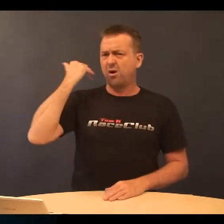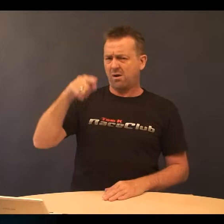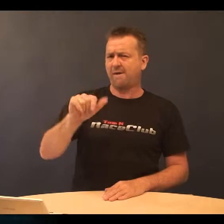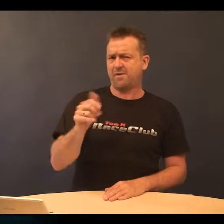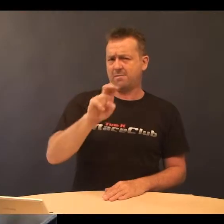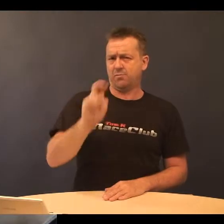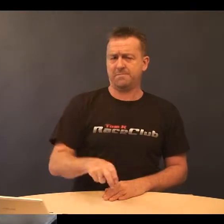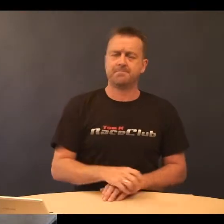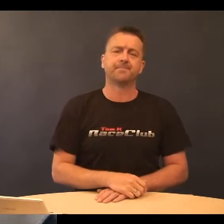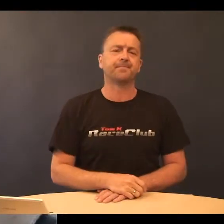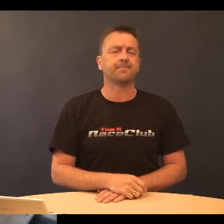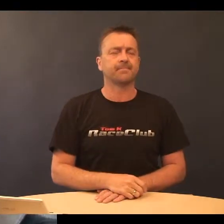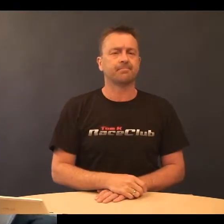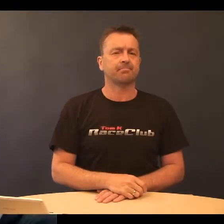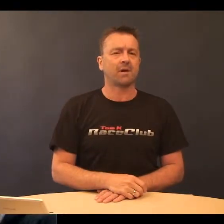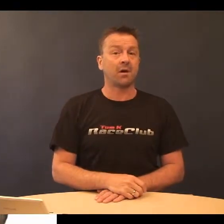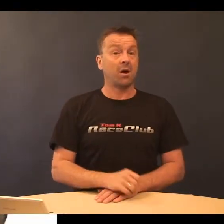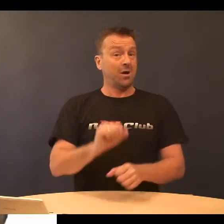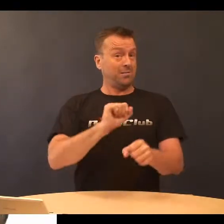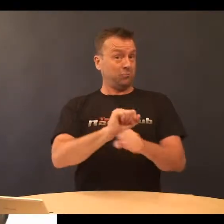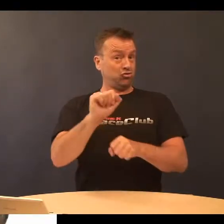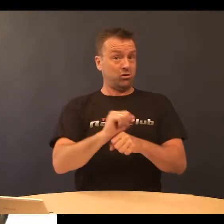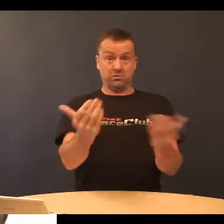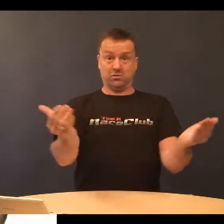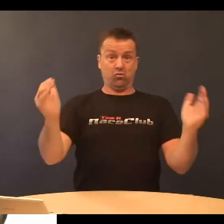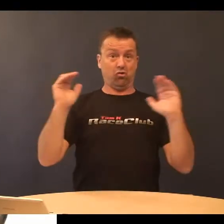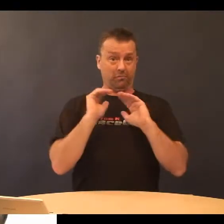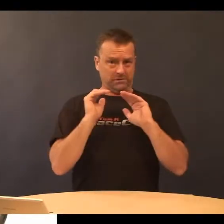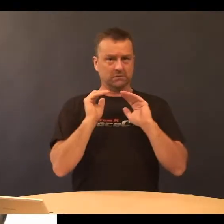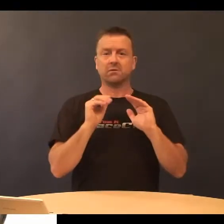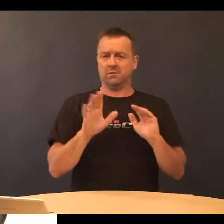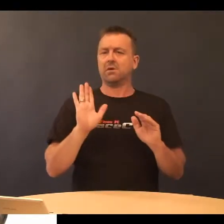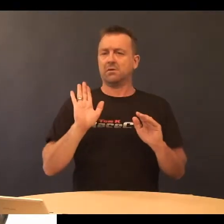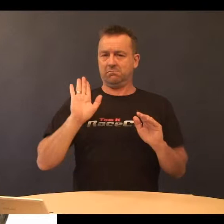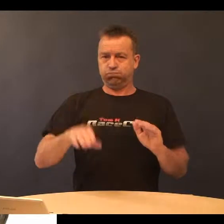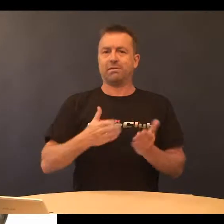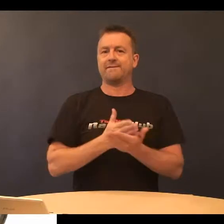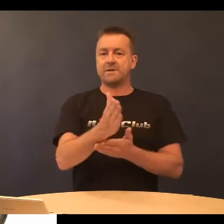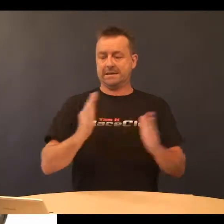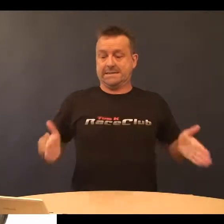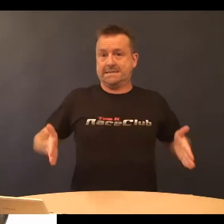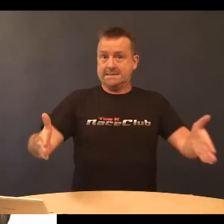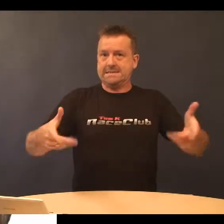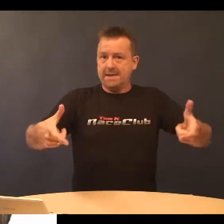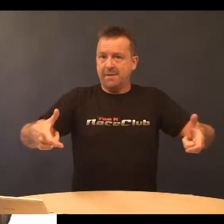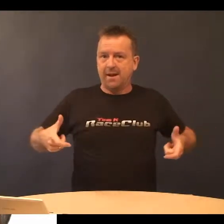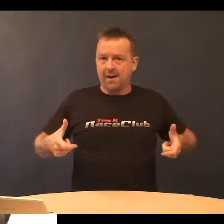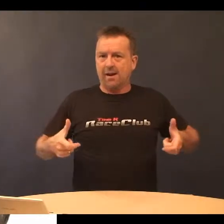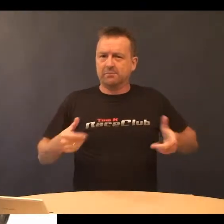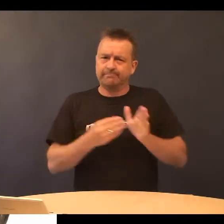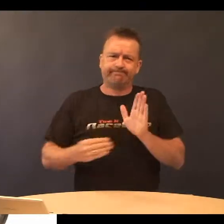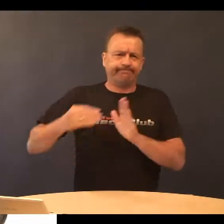one of the problems we had. We've beefed up the protection around the cockpit with Xylon panels, a